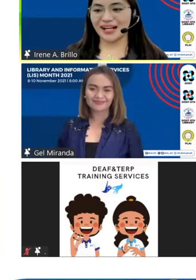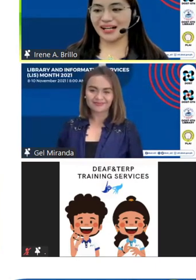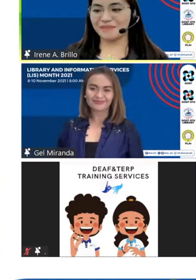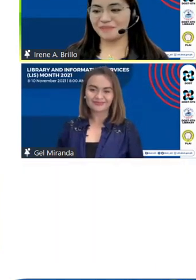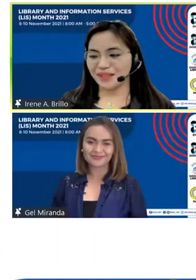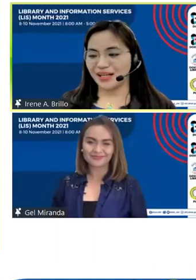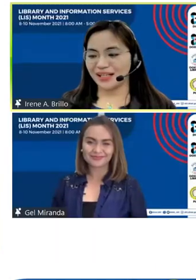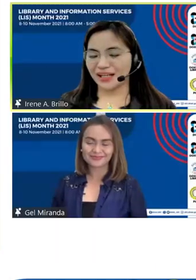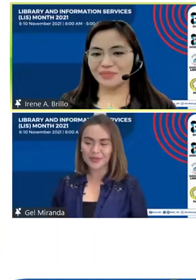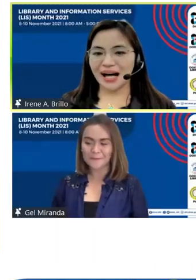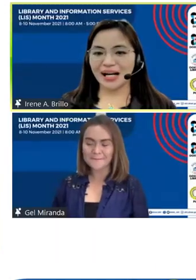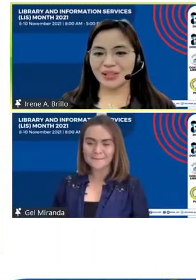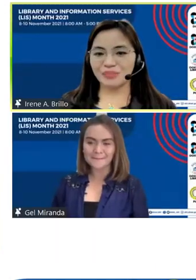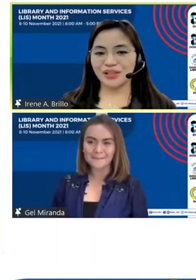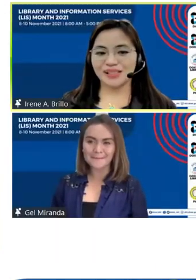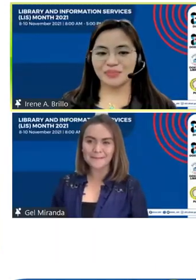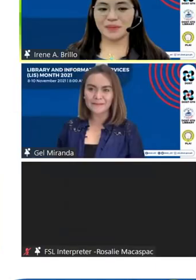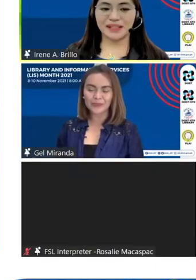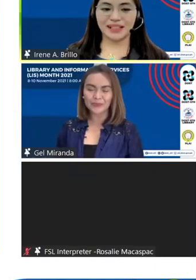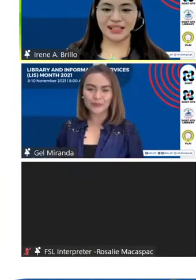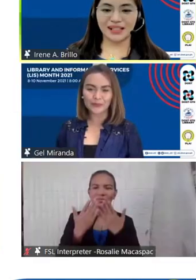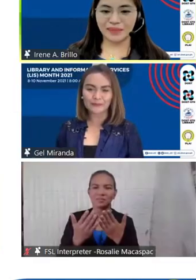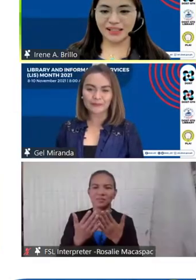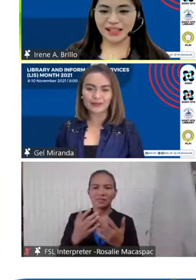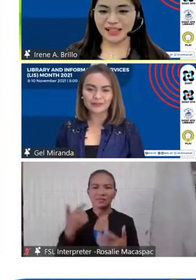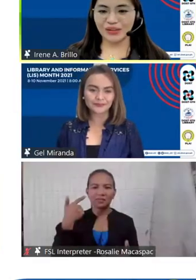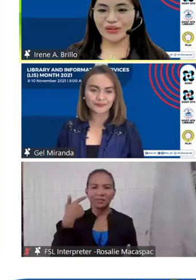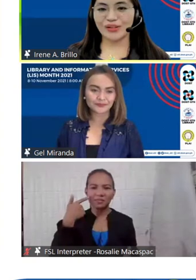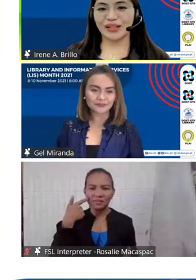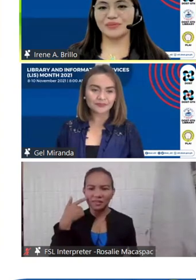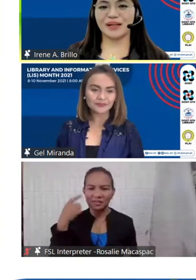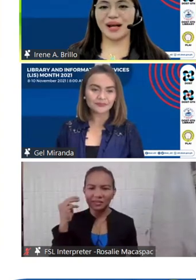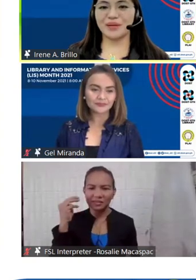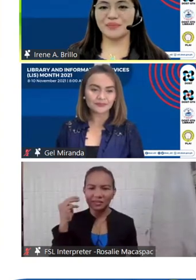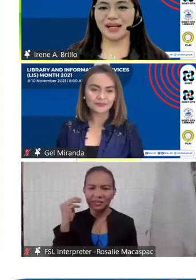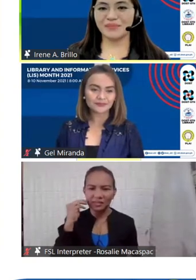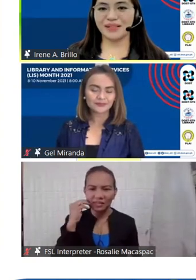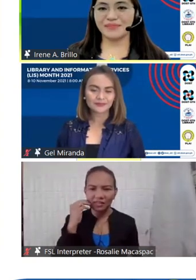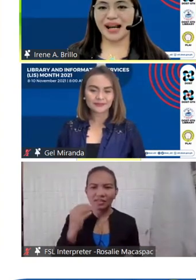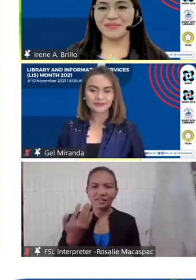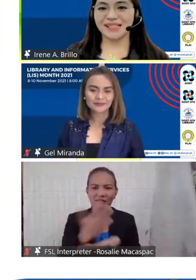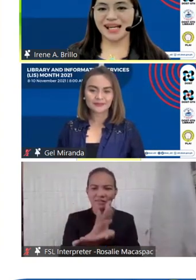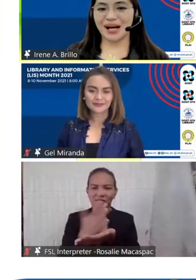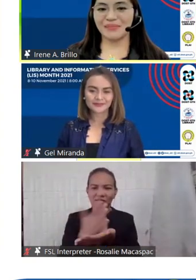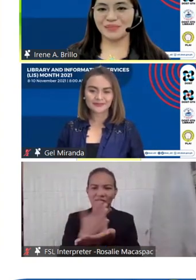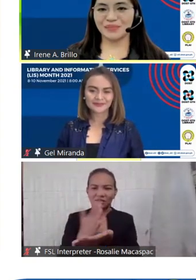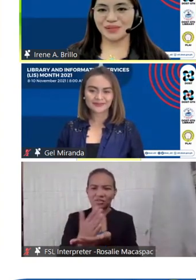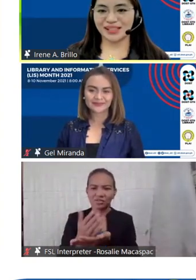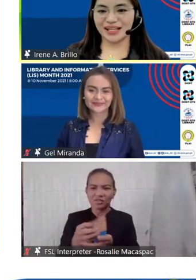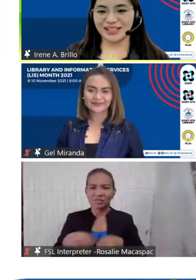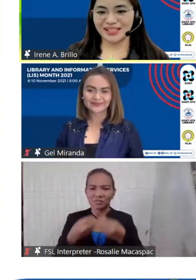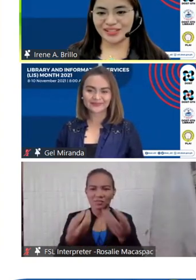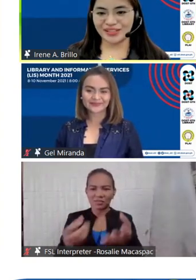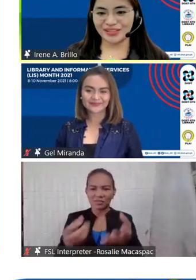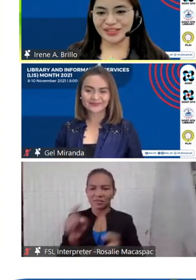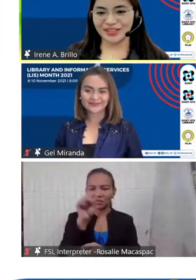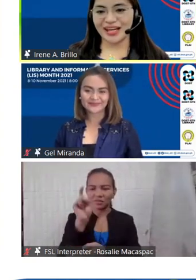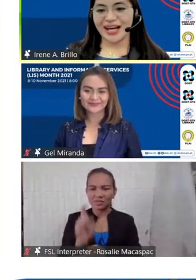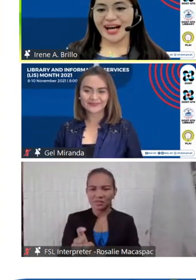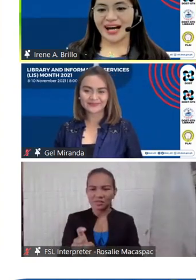mga nakibahagi po sa pamamagitan ng pagtatanong. Ayun, maraming salamat po sa